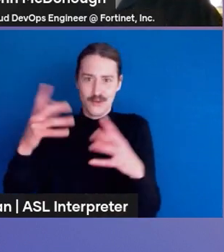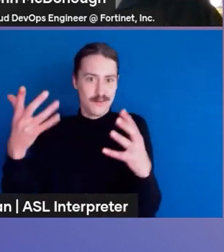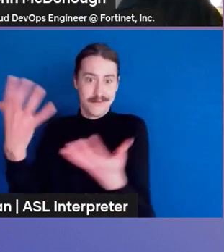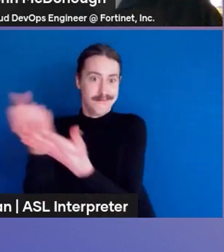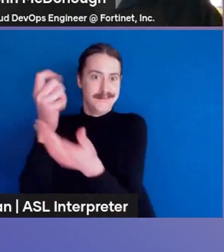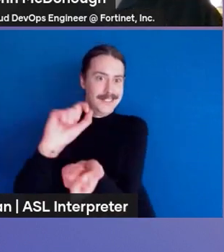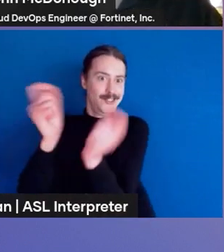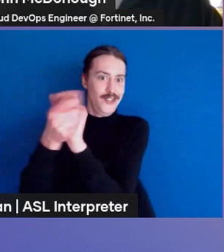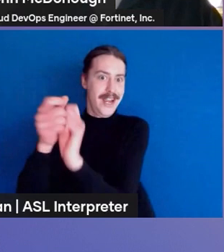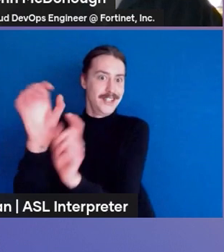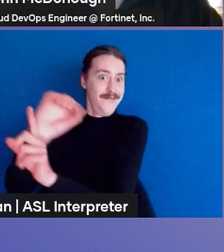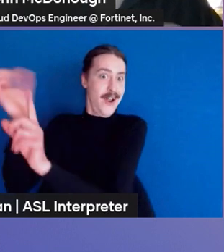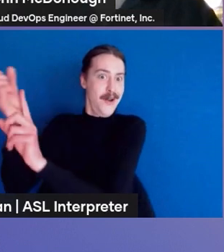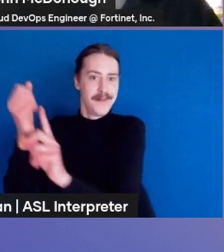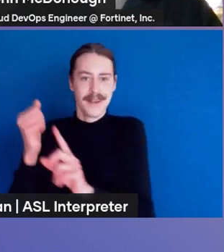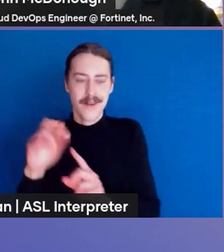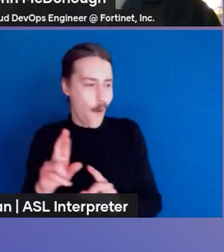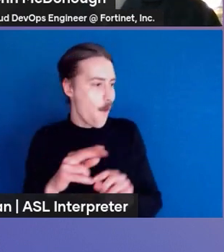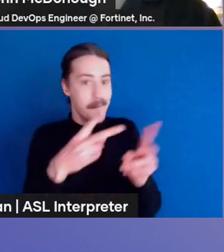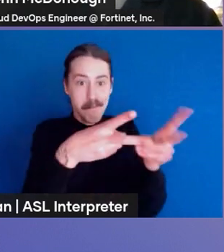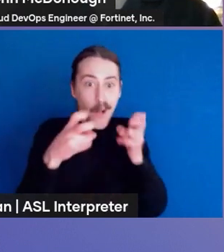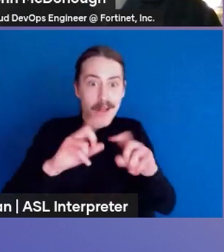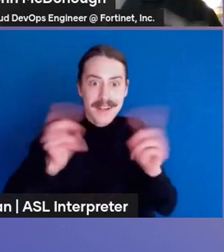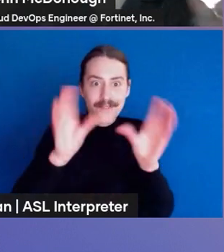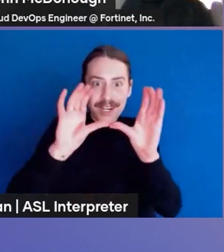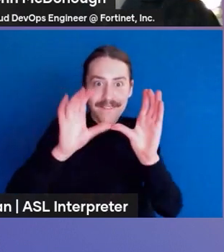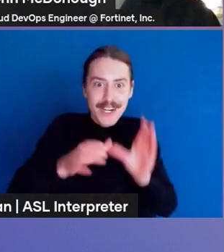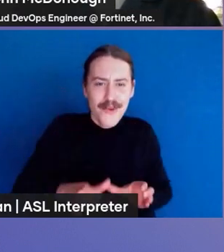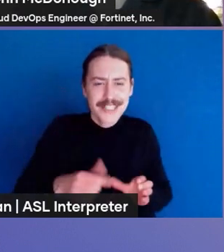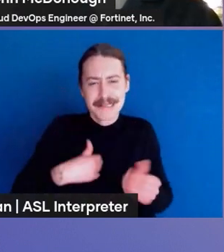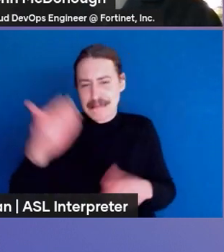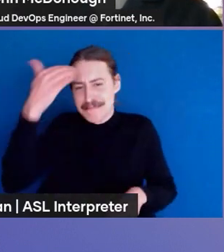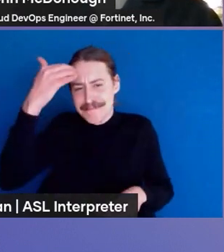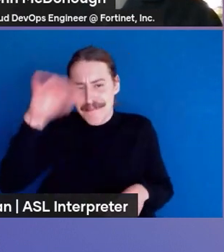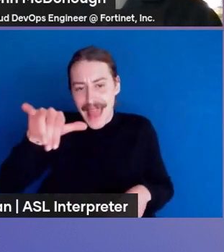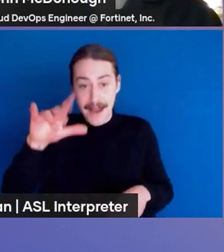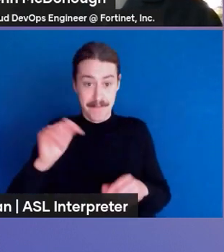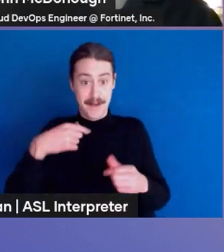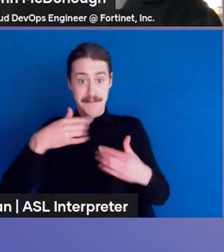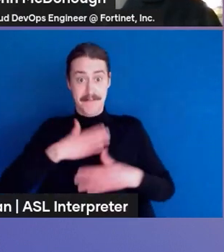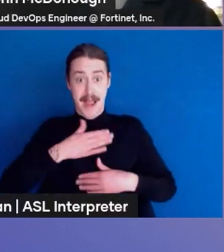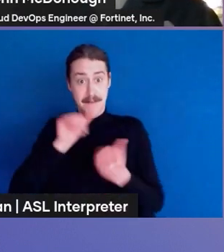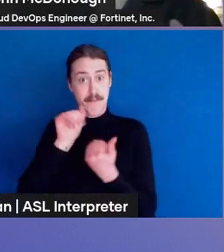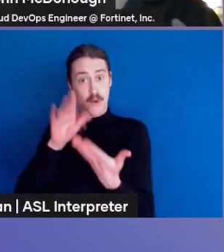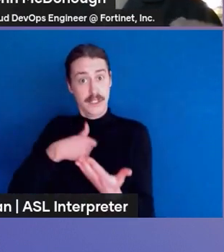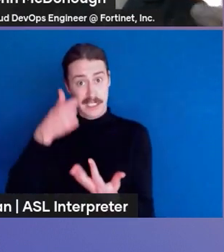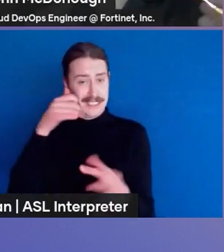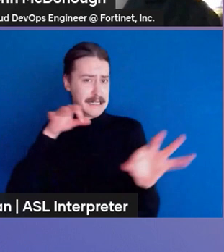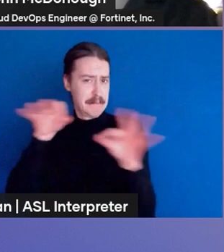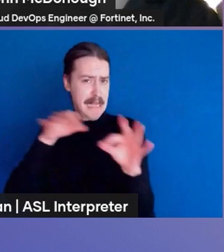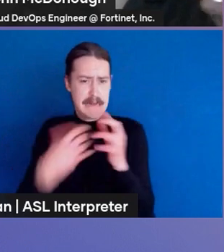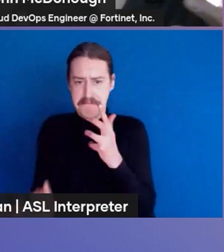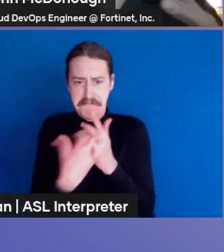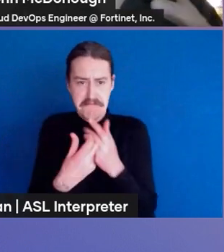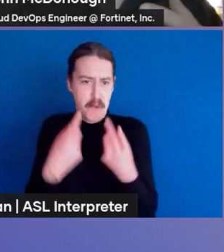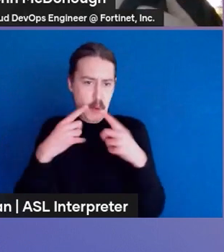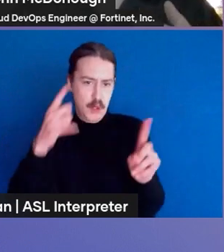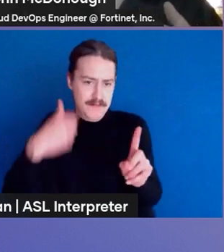in different configurations, whatever it may be. This is what works for me, and this is the way